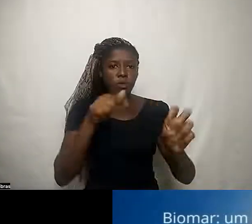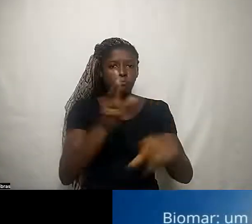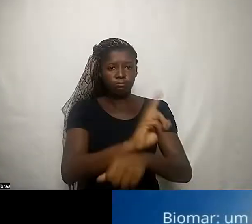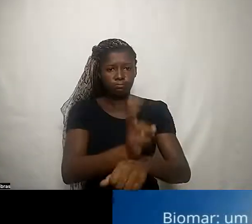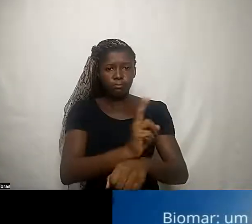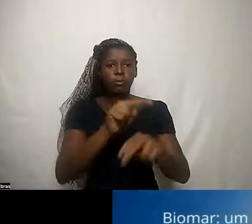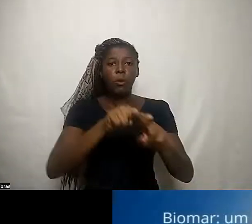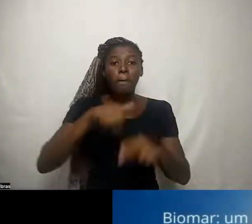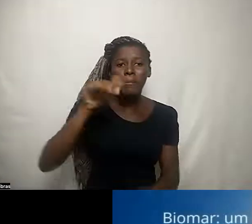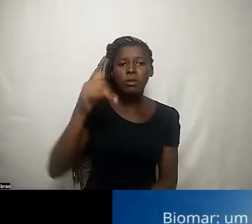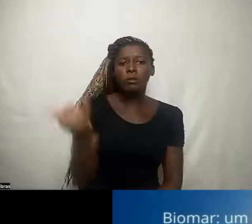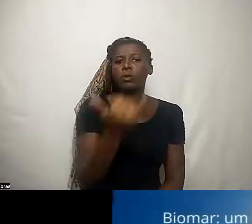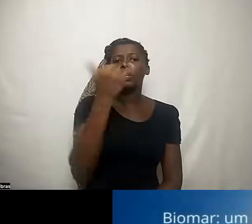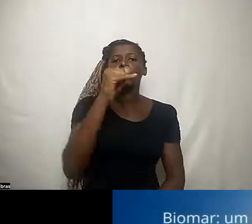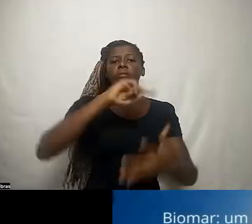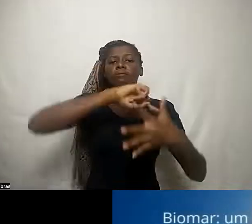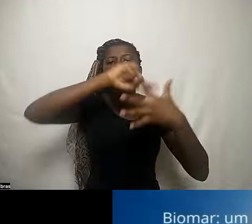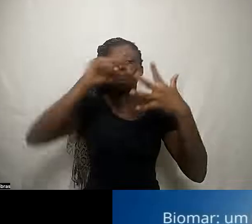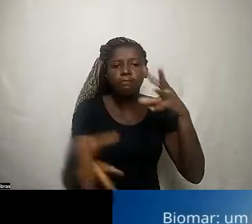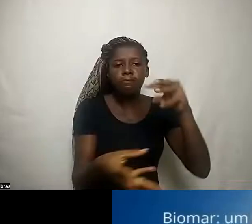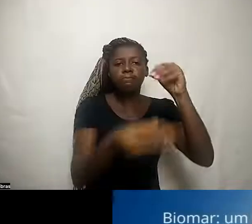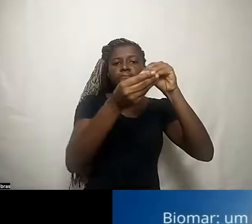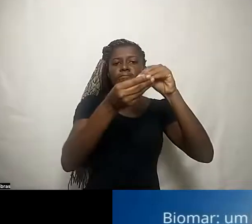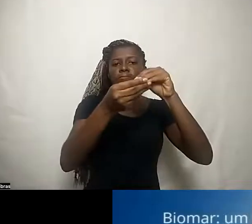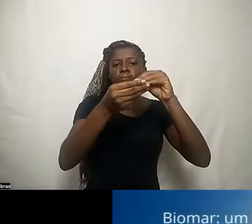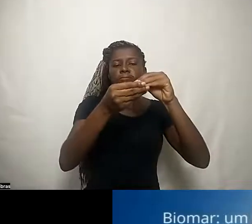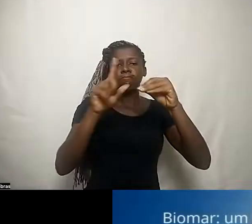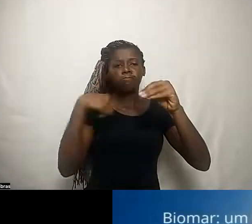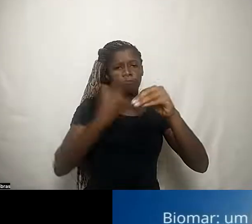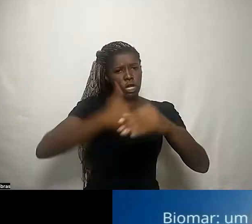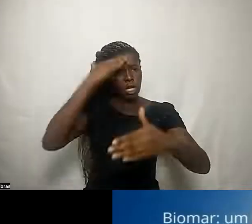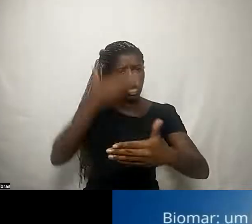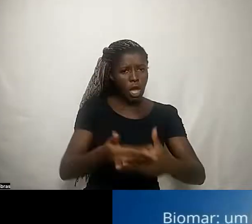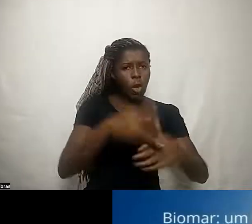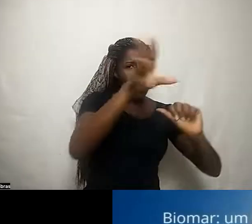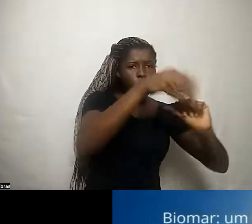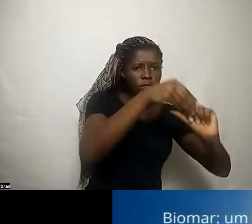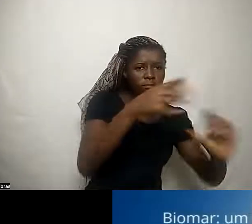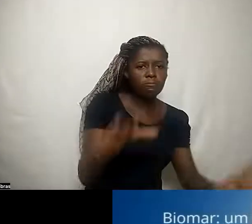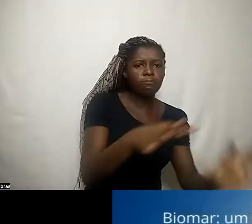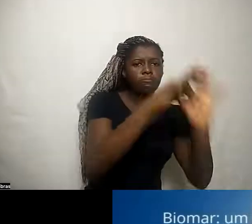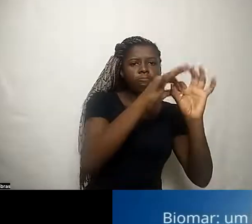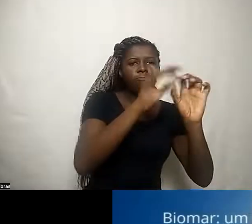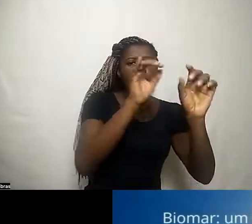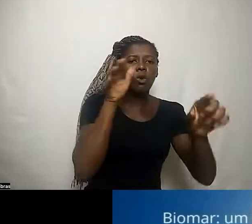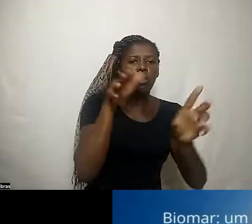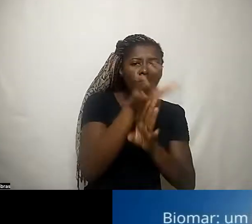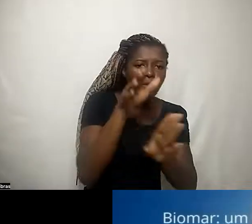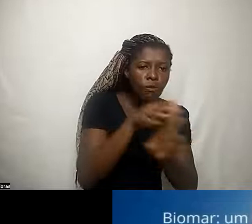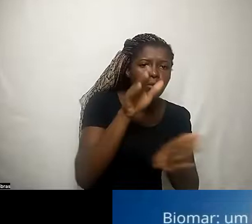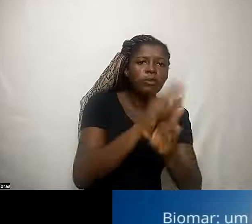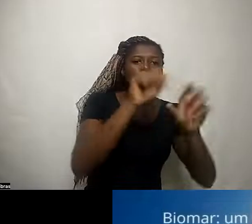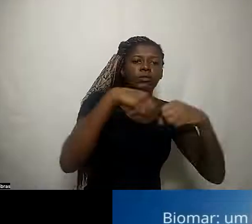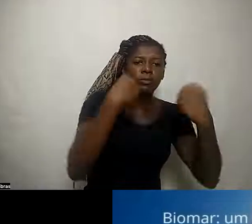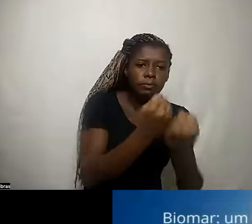conservation, and sustainability. They really summarize what we believe: the knowledge,